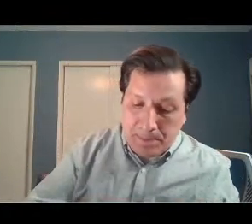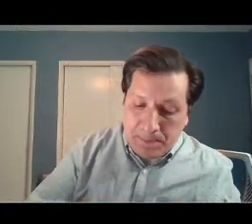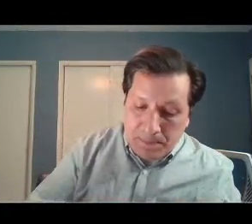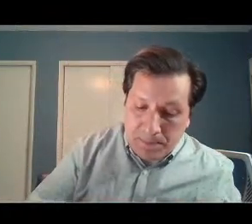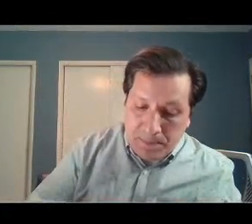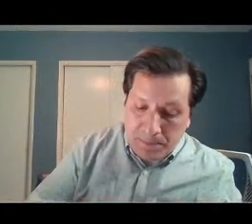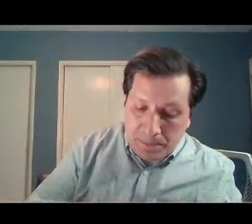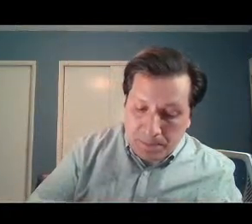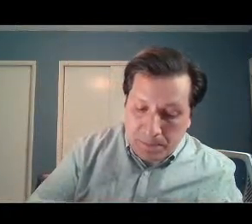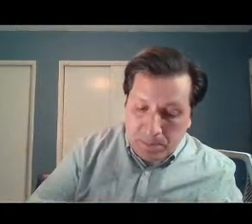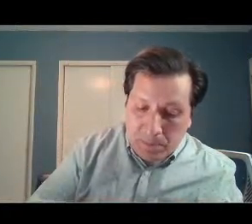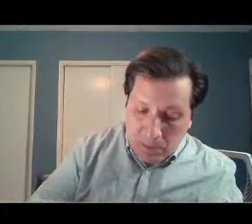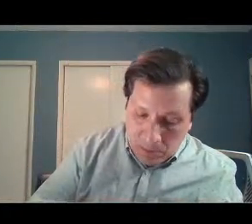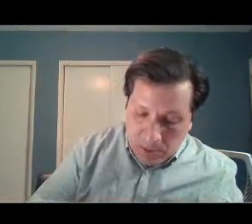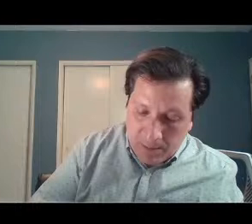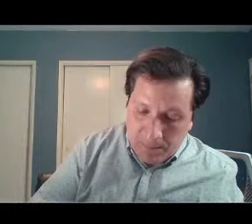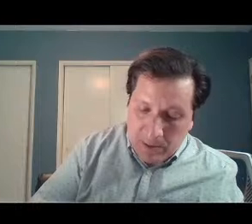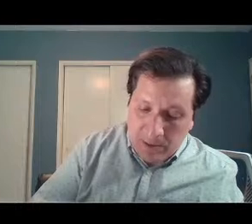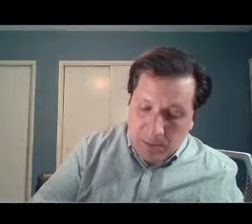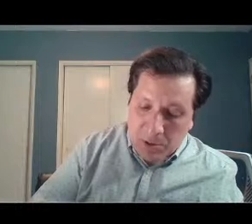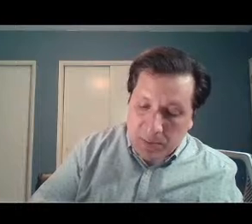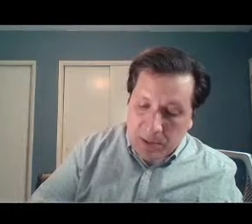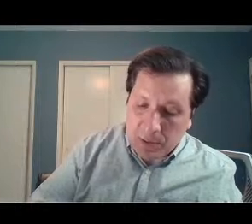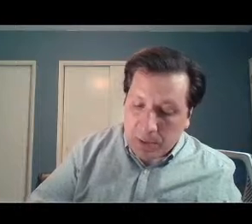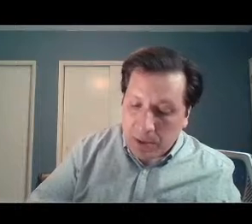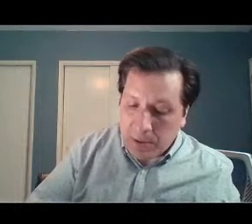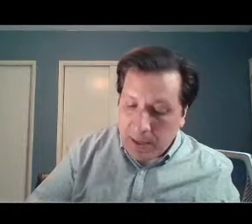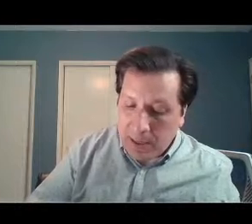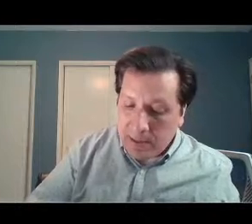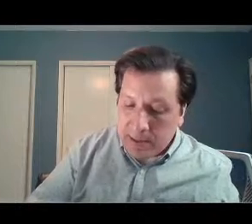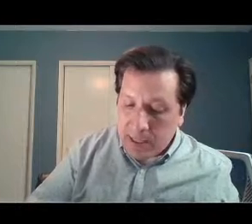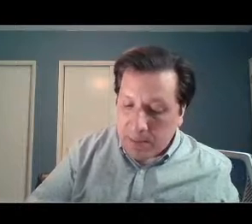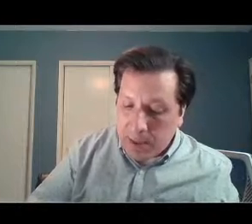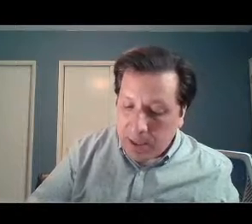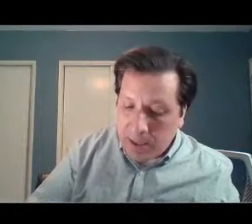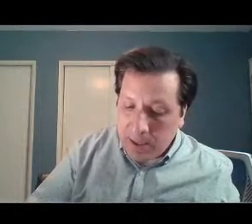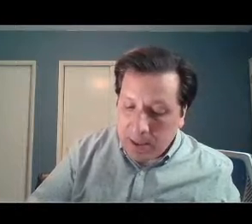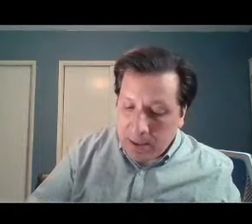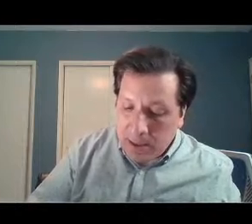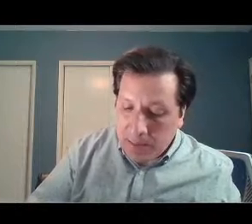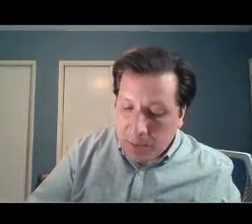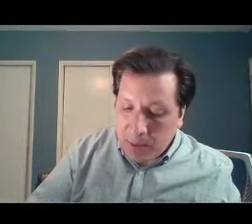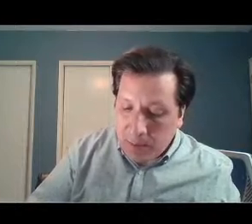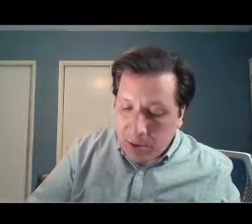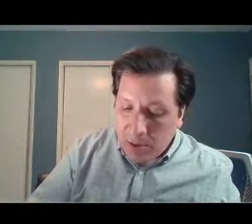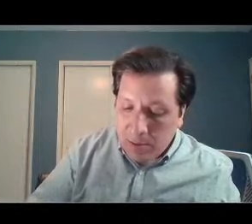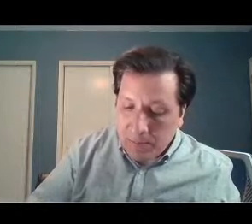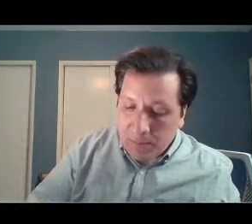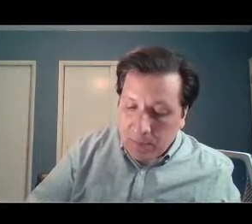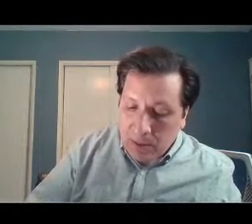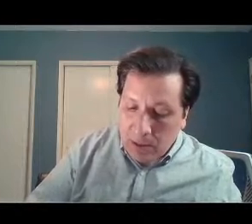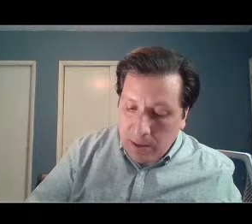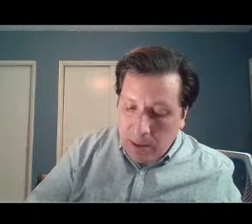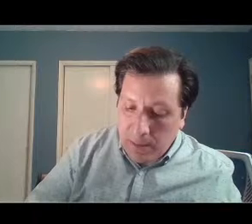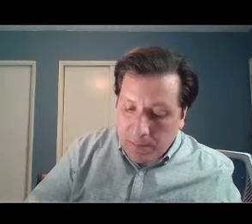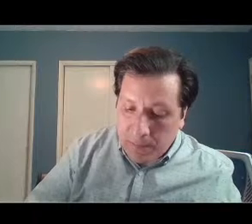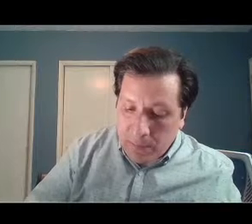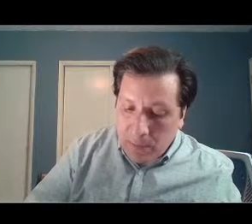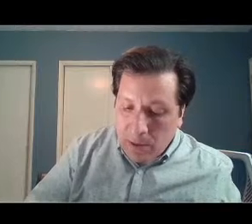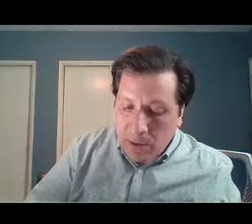sove Pat harl great a motion by thorine OA second by board member